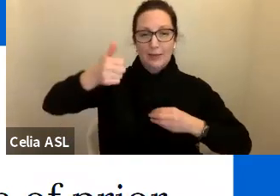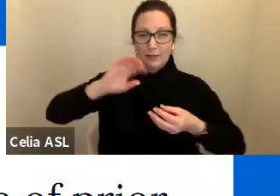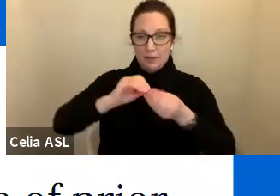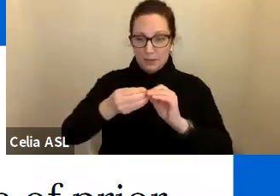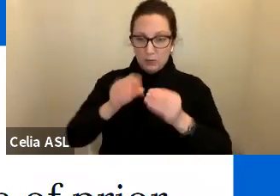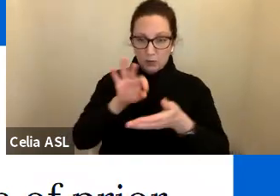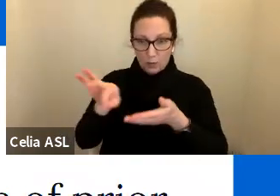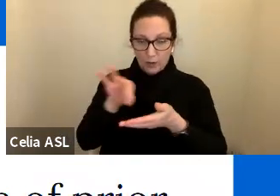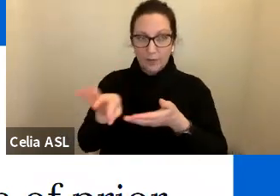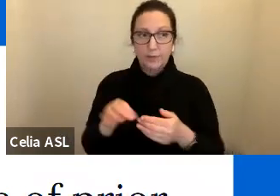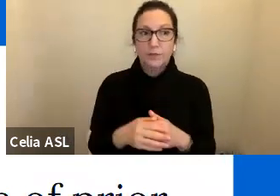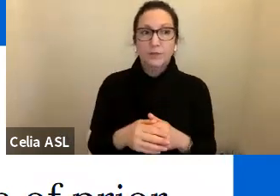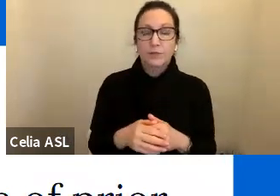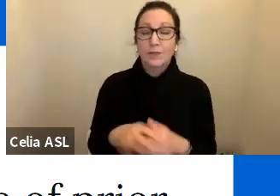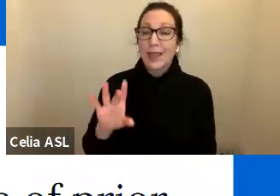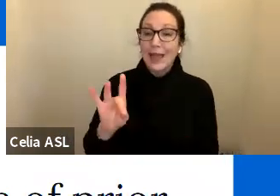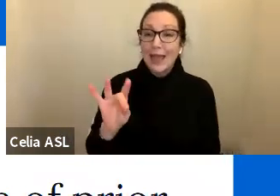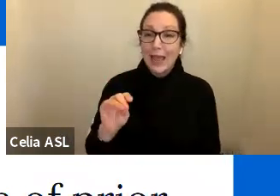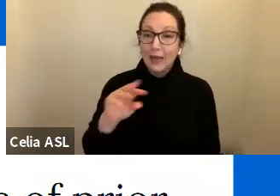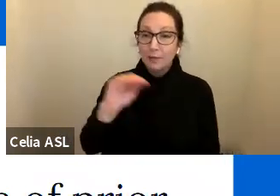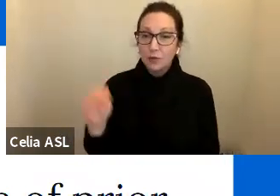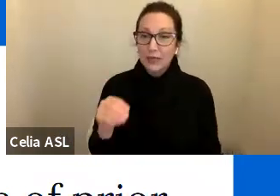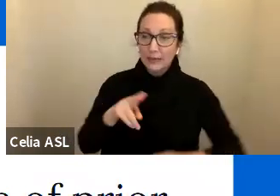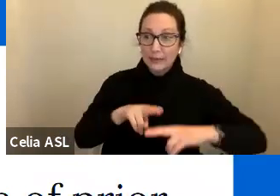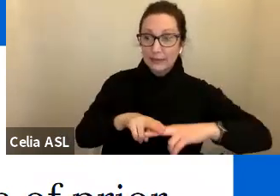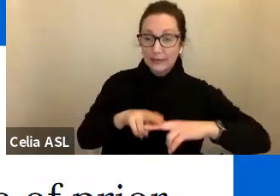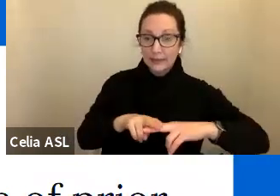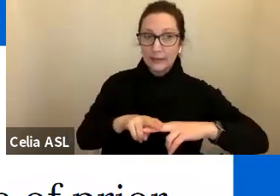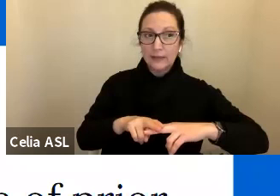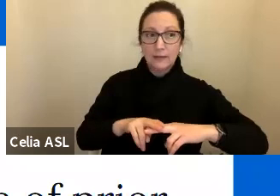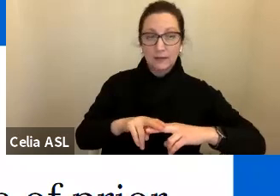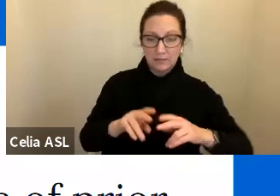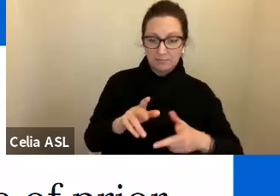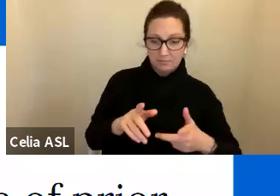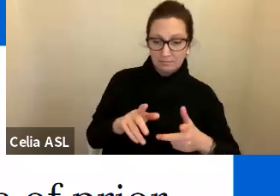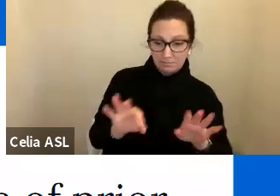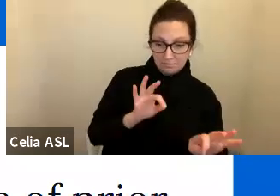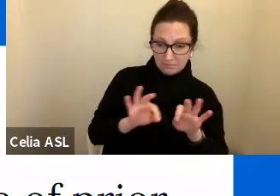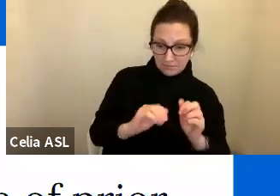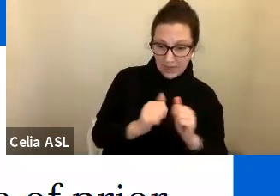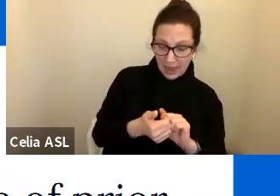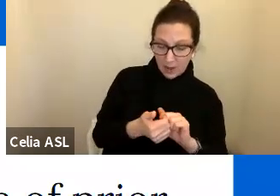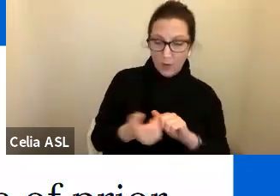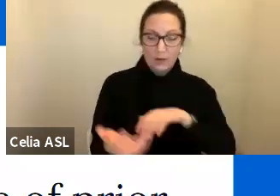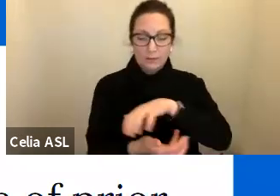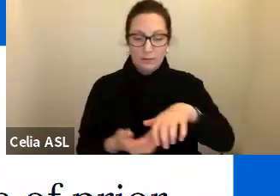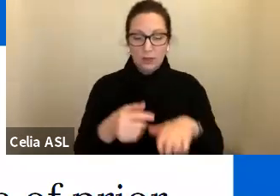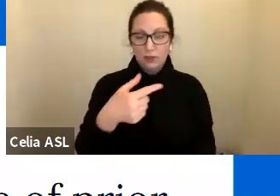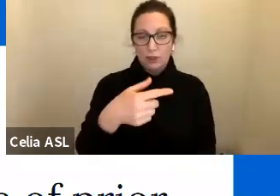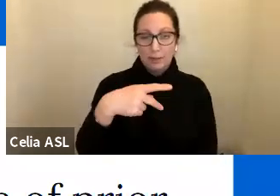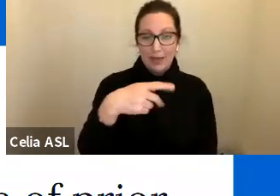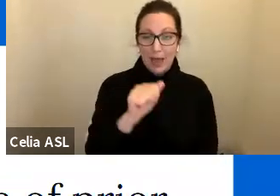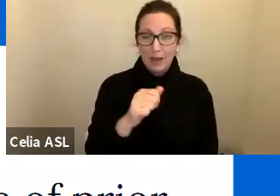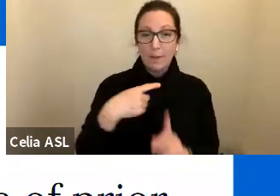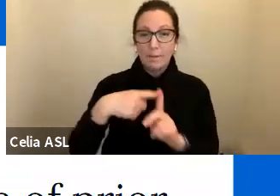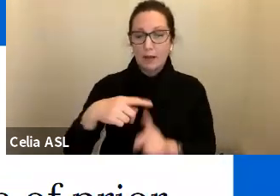Secondly, 80% of seats will be distributed using a combination of student GPA and zip code. We'll go a little